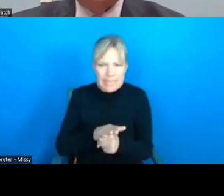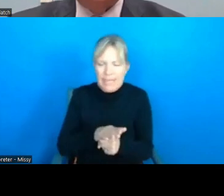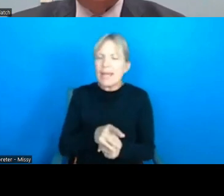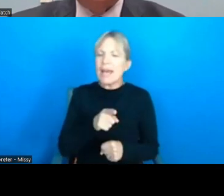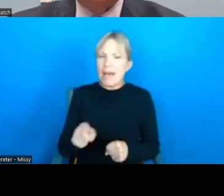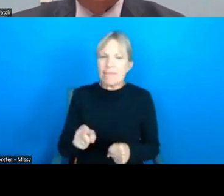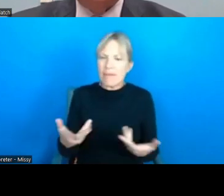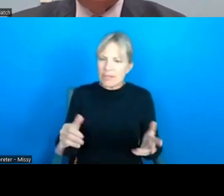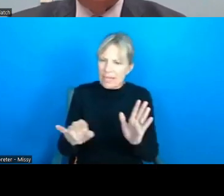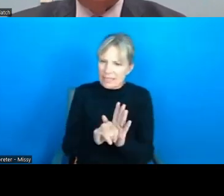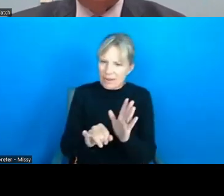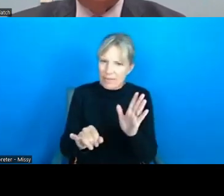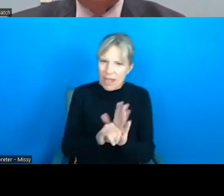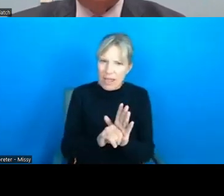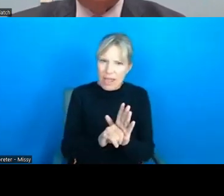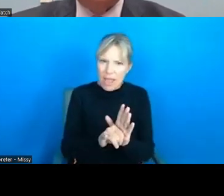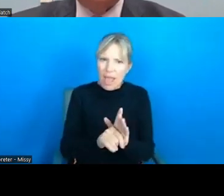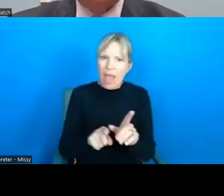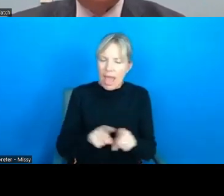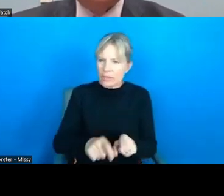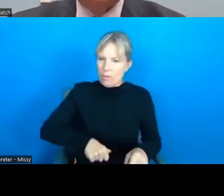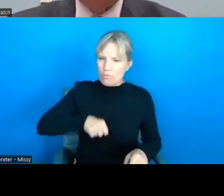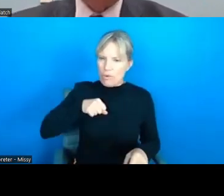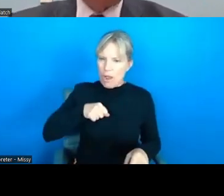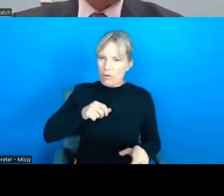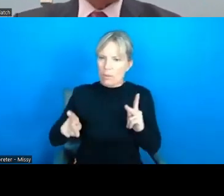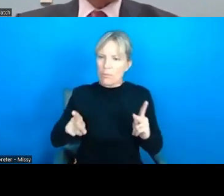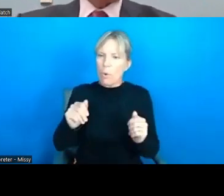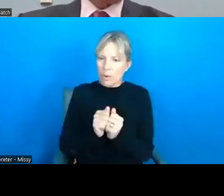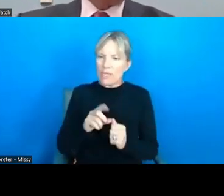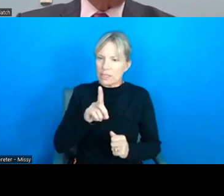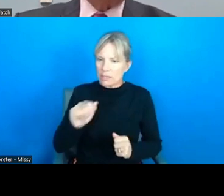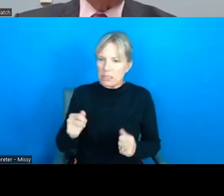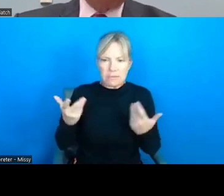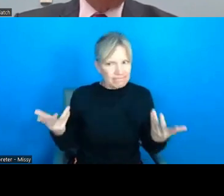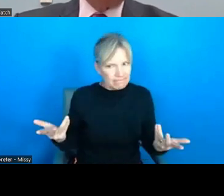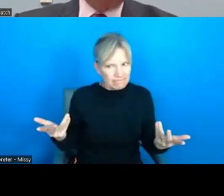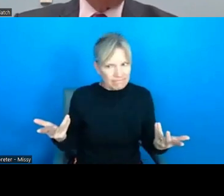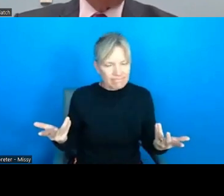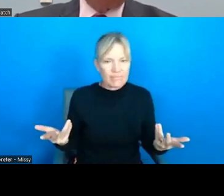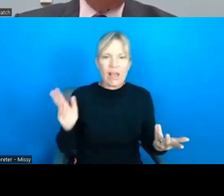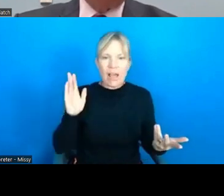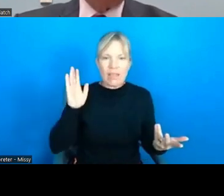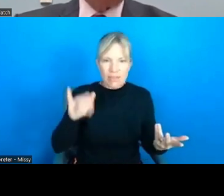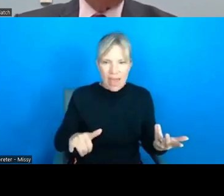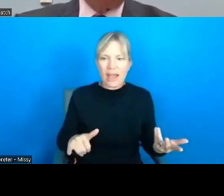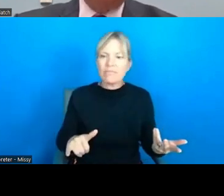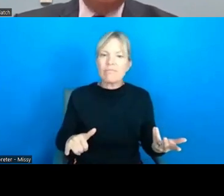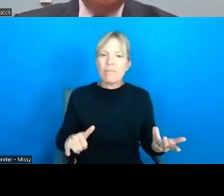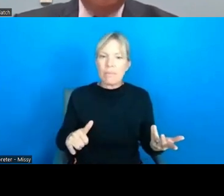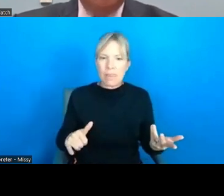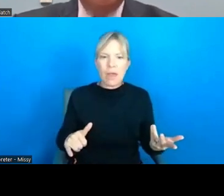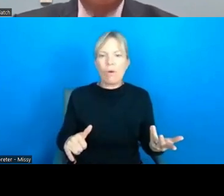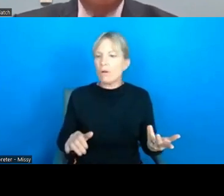they identify as proud people with disabilities. And I think that makes for a